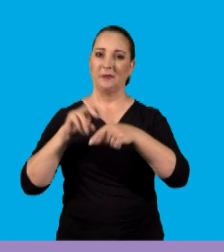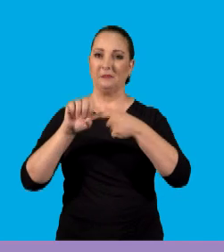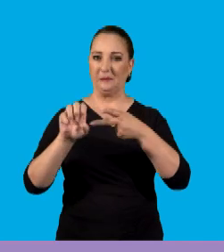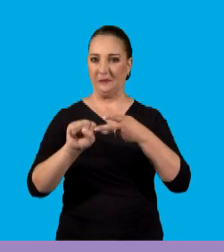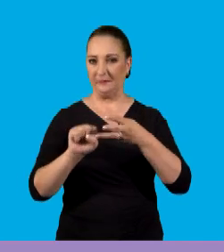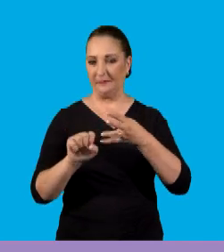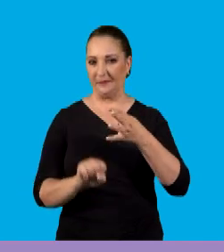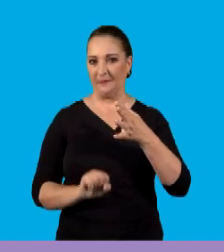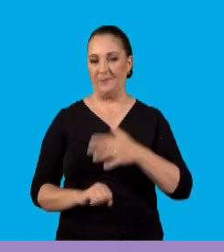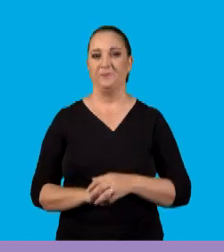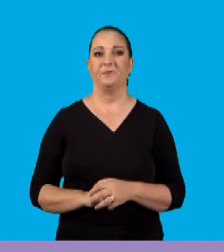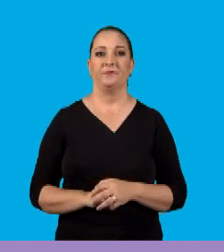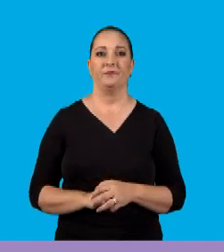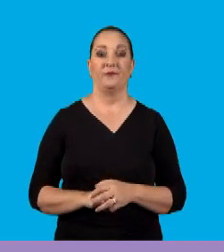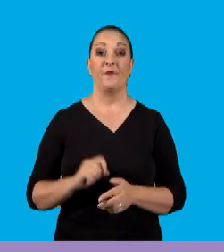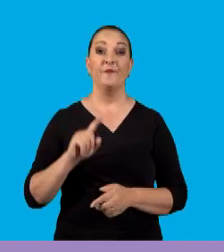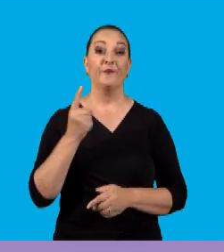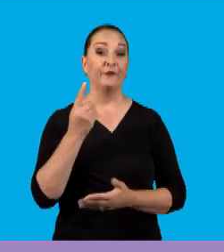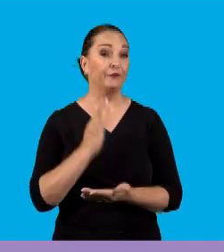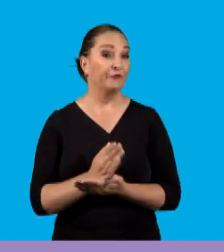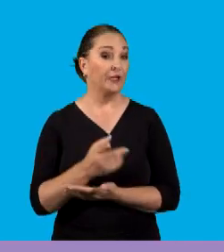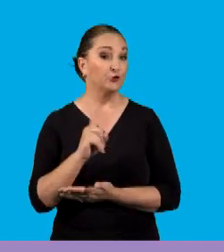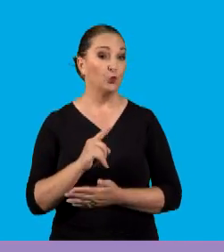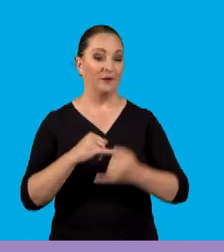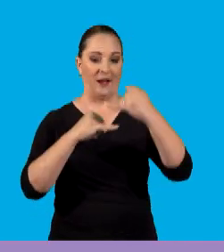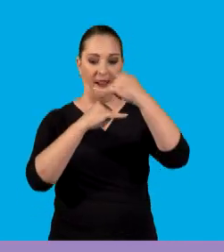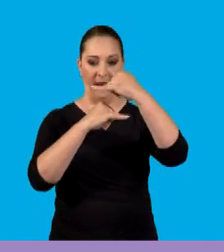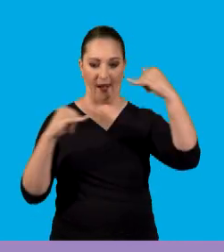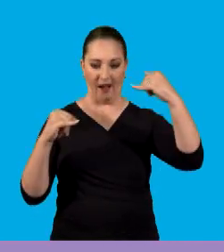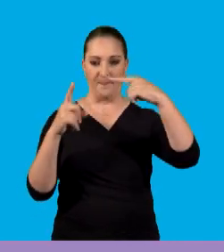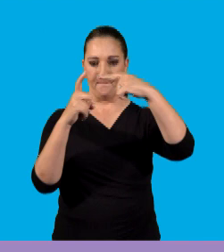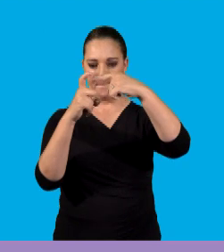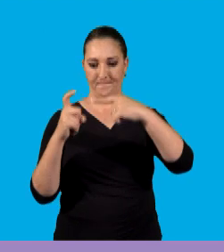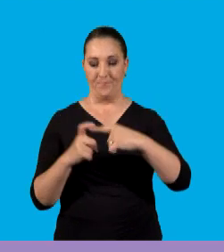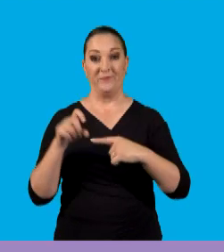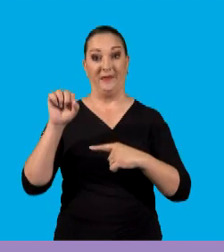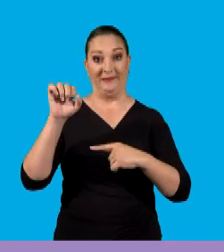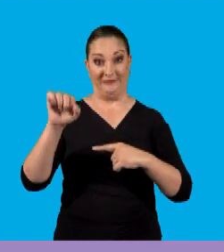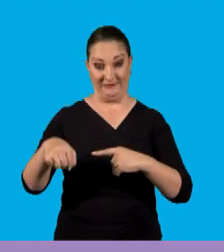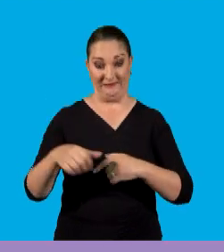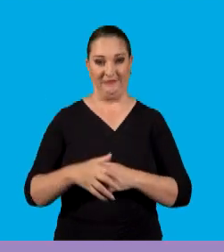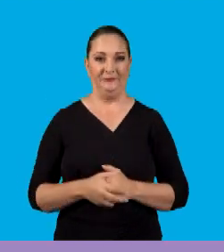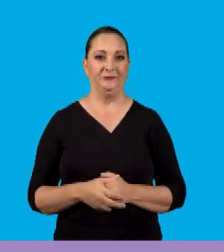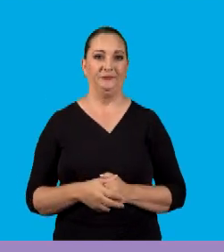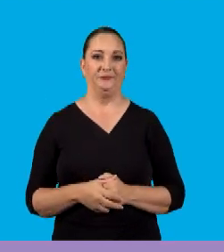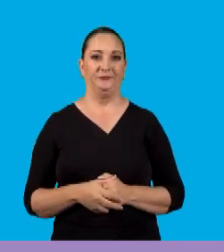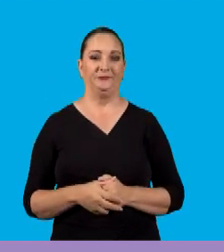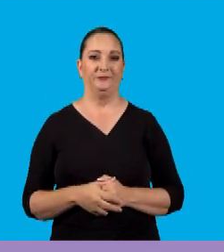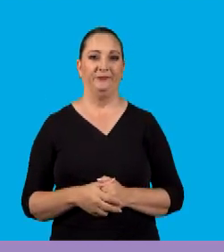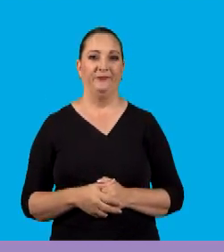already see that one first fact is that the lines are parallel. And